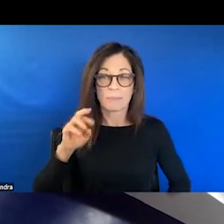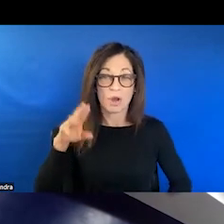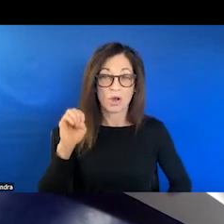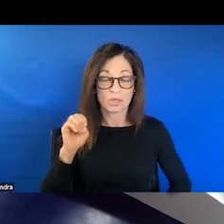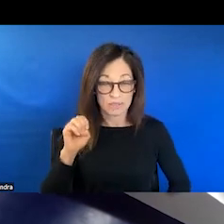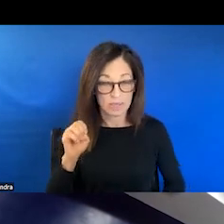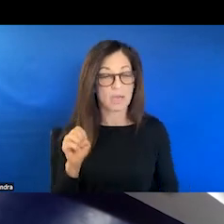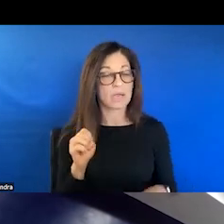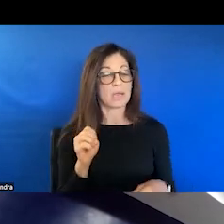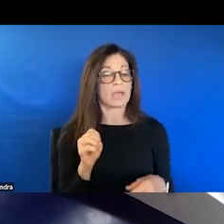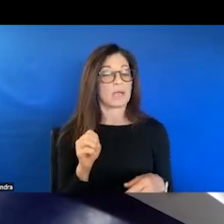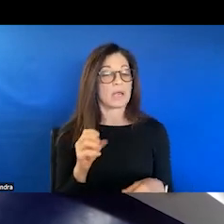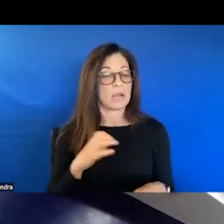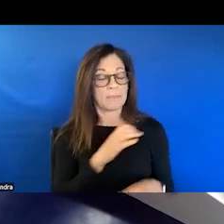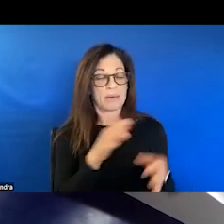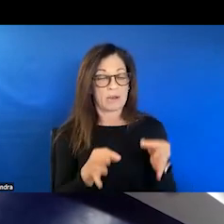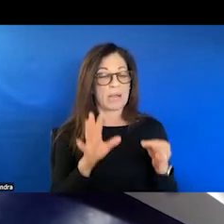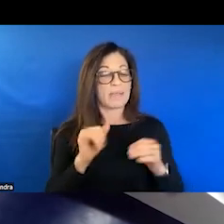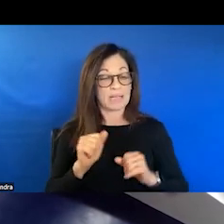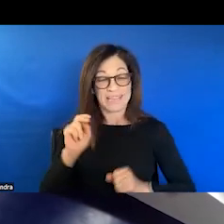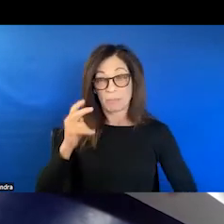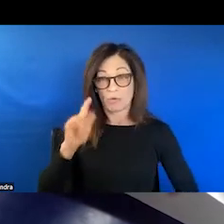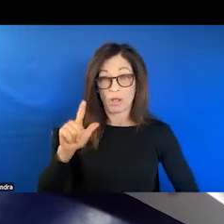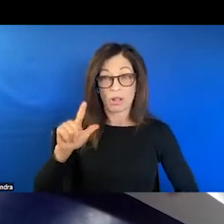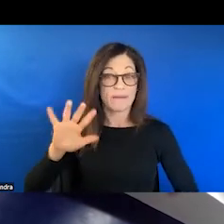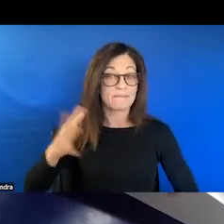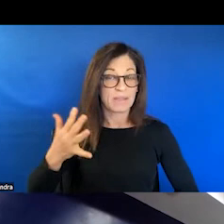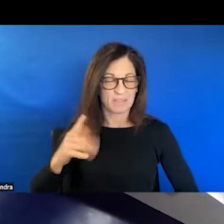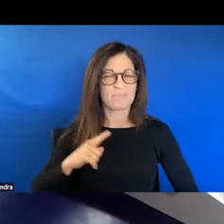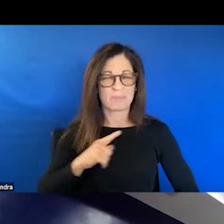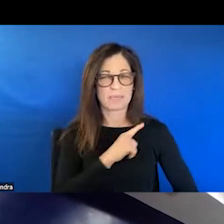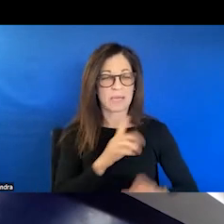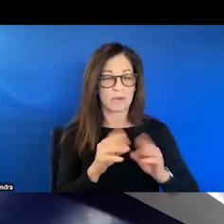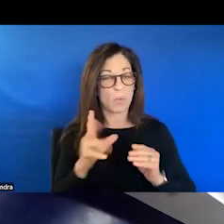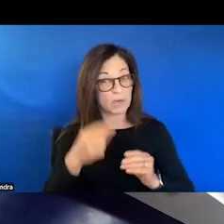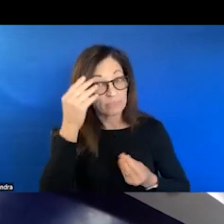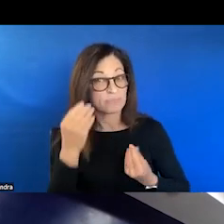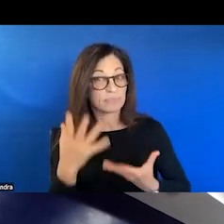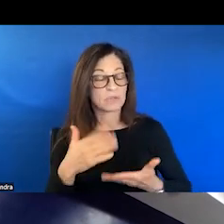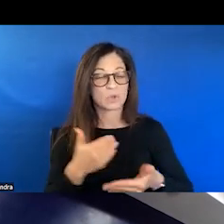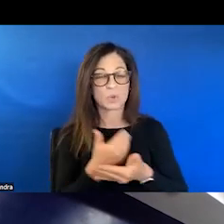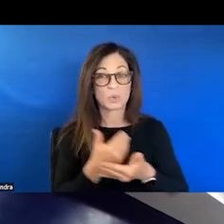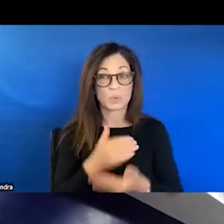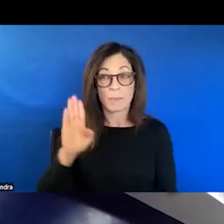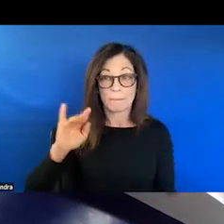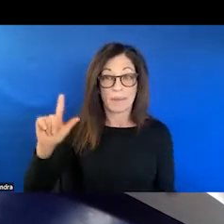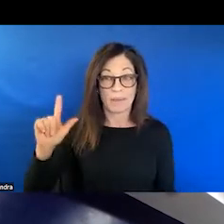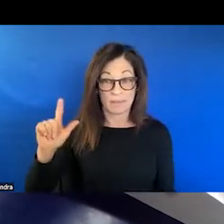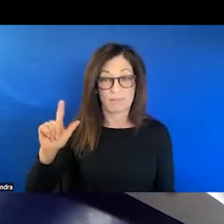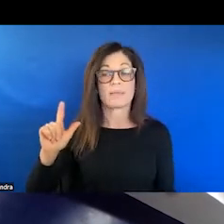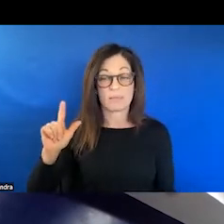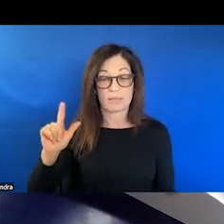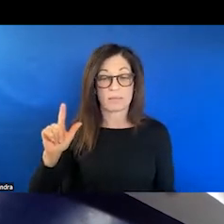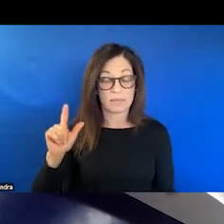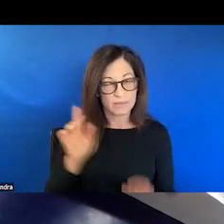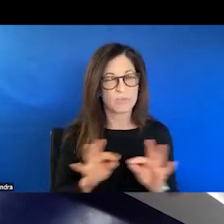on April 5th, and it is a legislative hearing. And I would just wanted to flag that there is a new bill that is worth